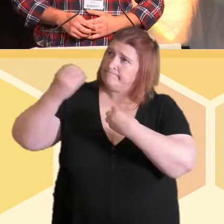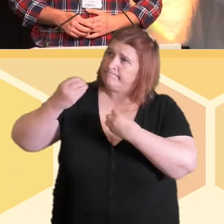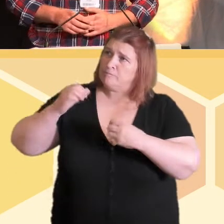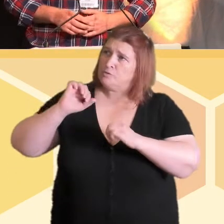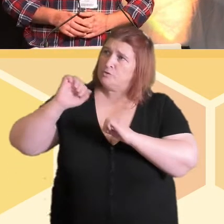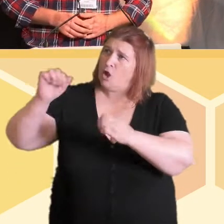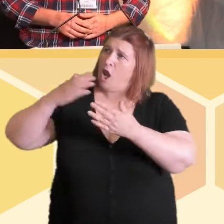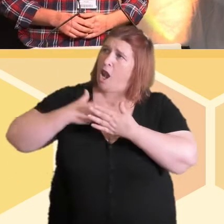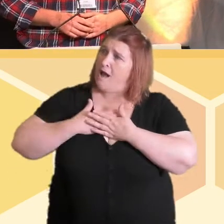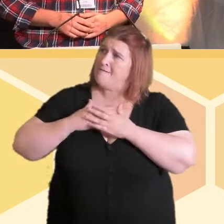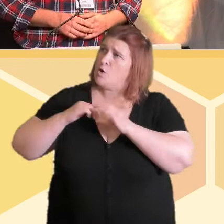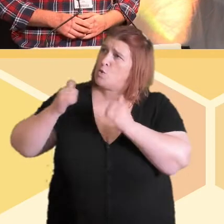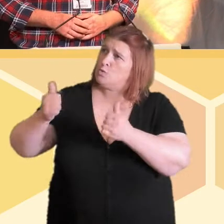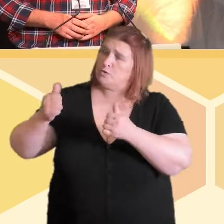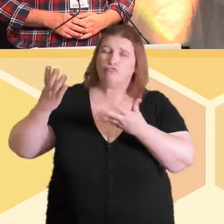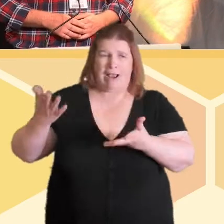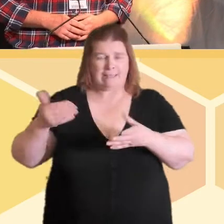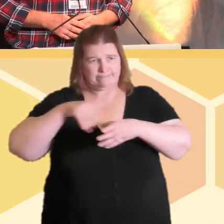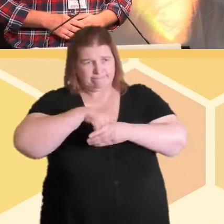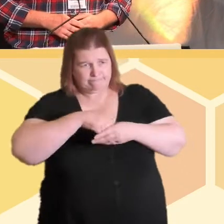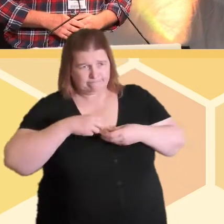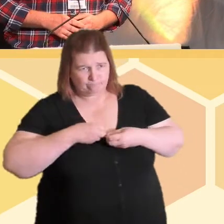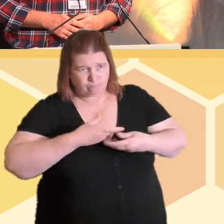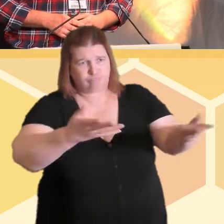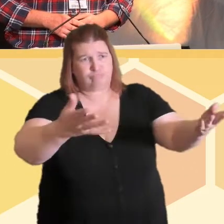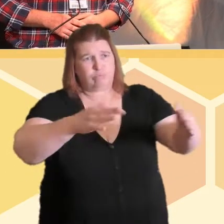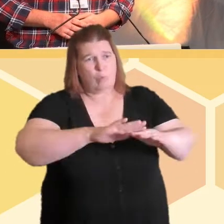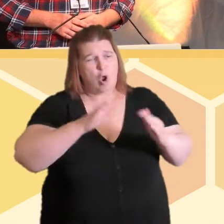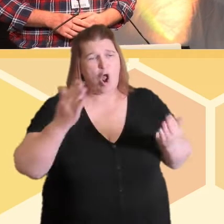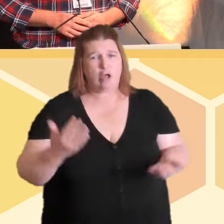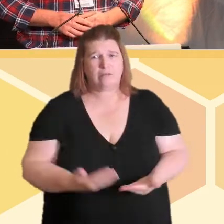goodness throughout the world.